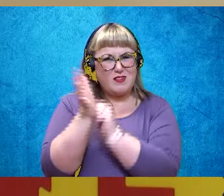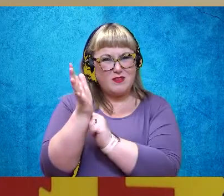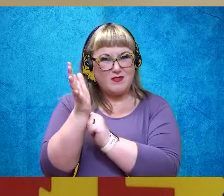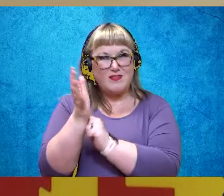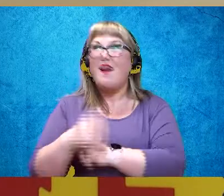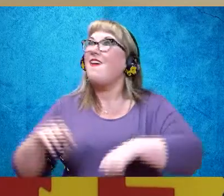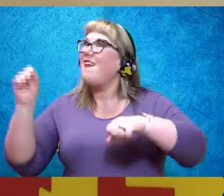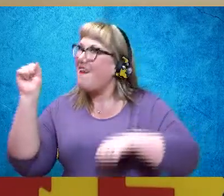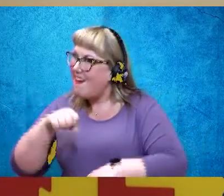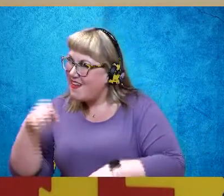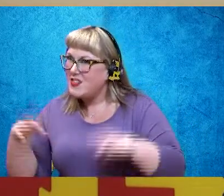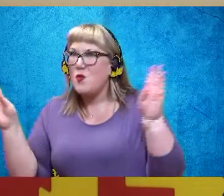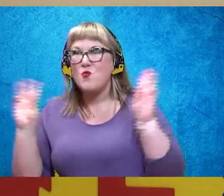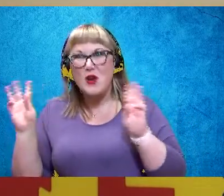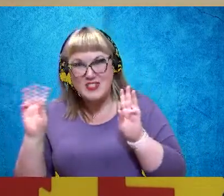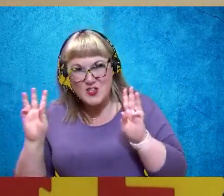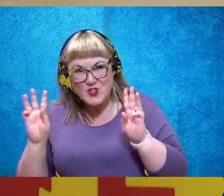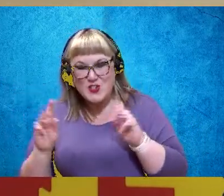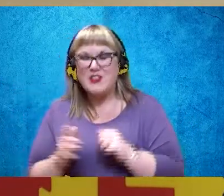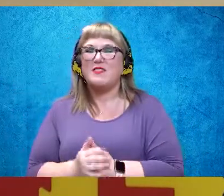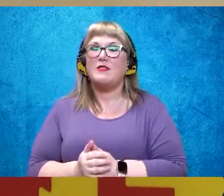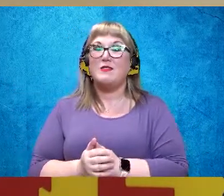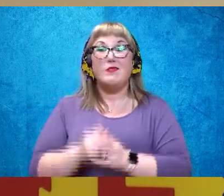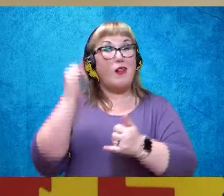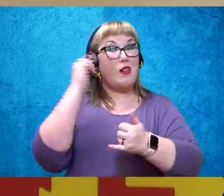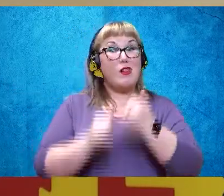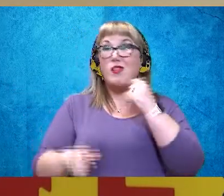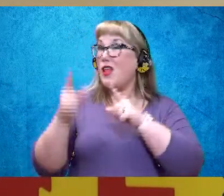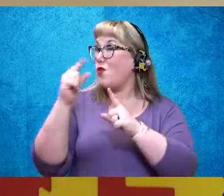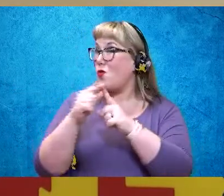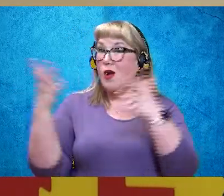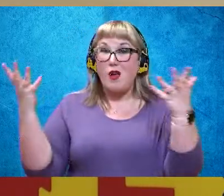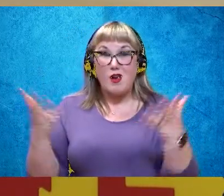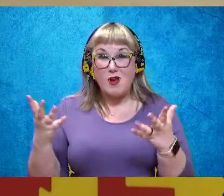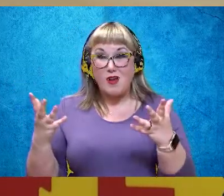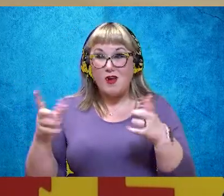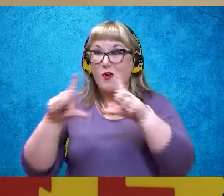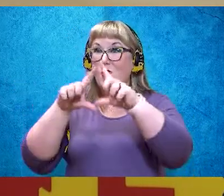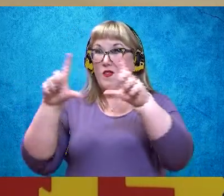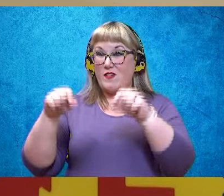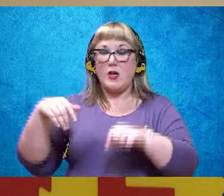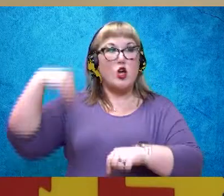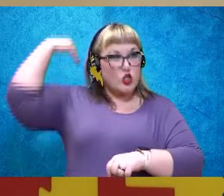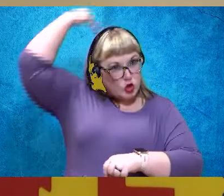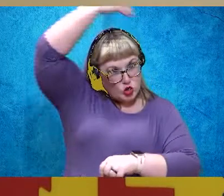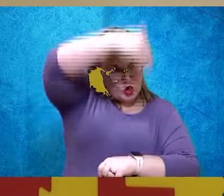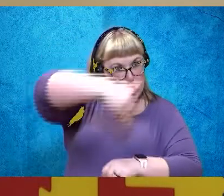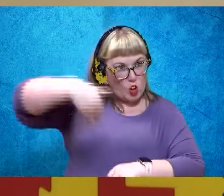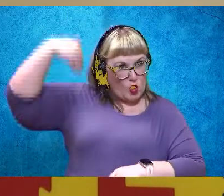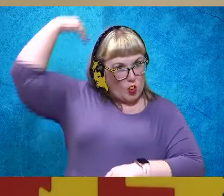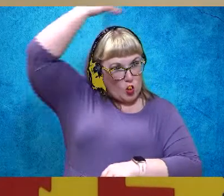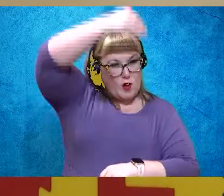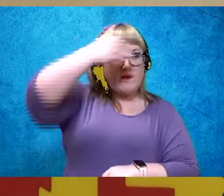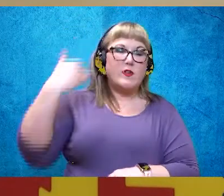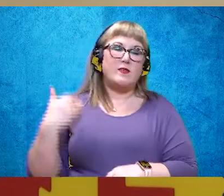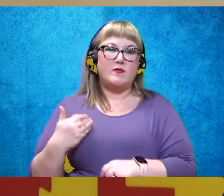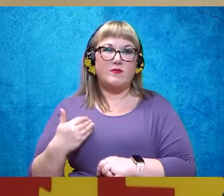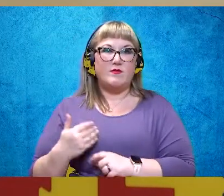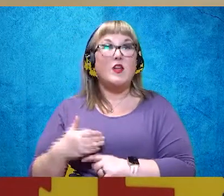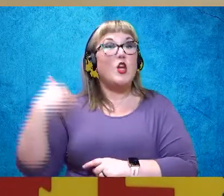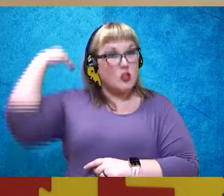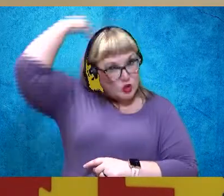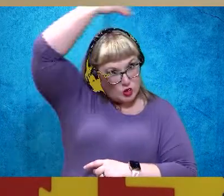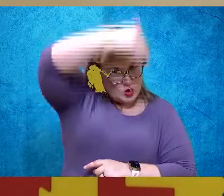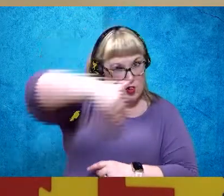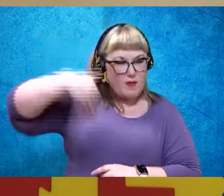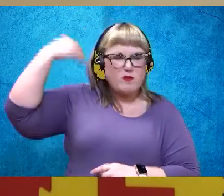Winter, you got it. And our last word is scarf, scarf. When